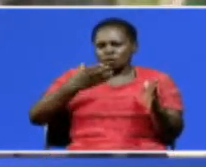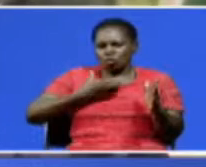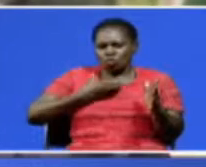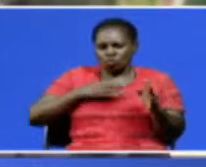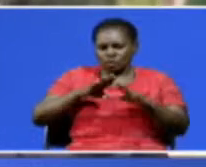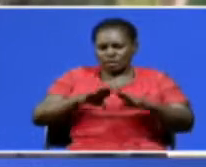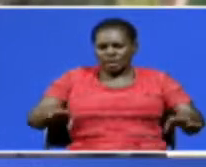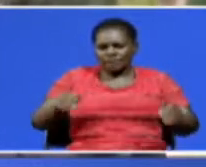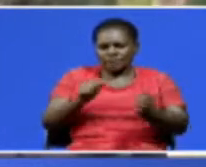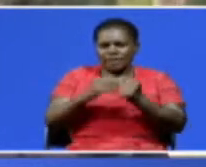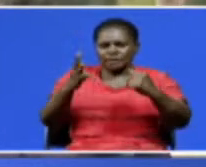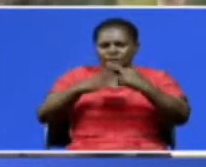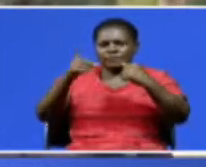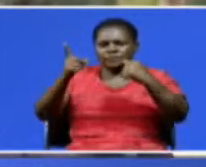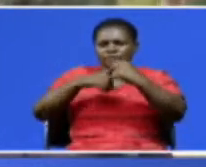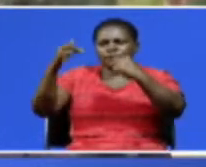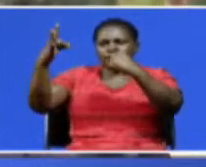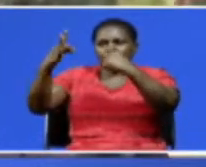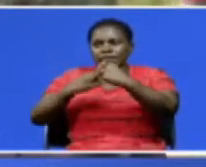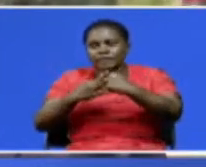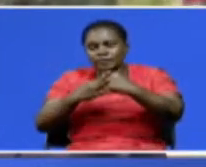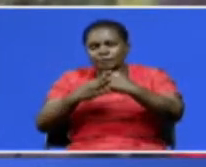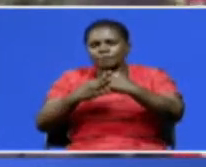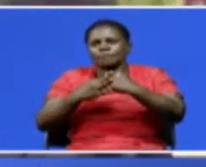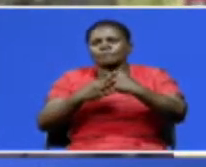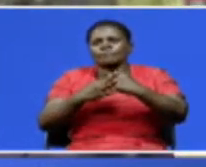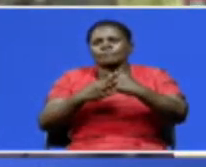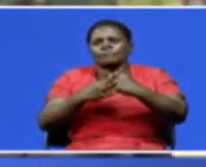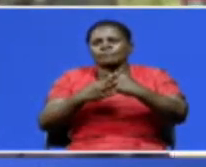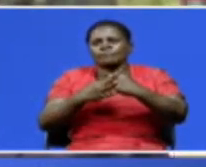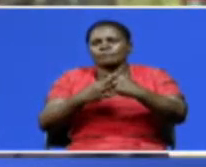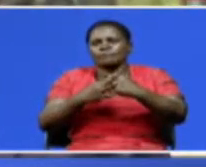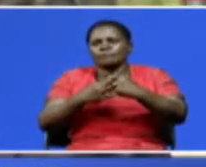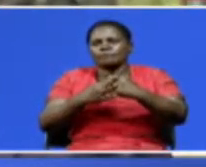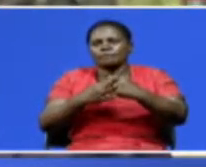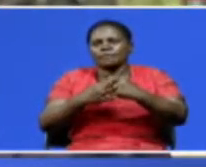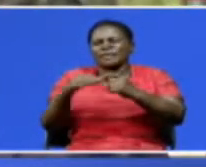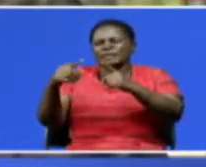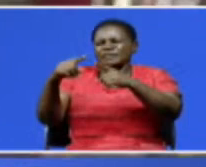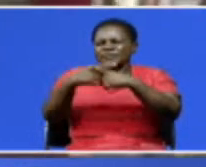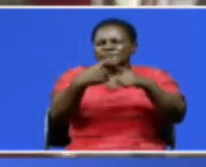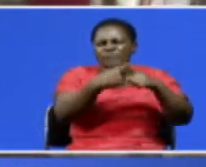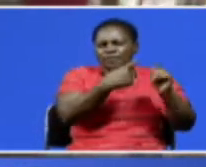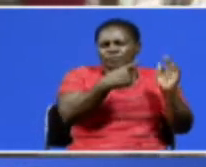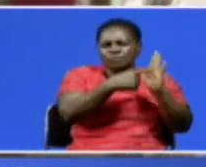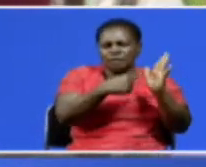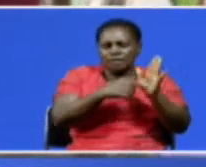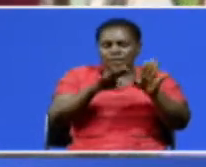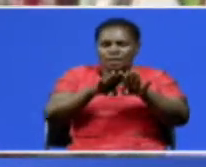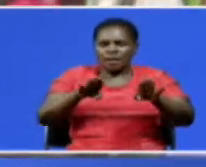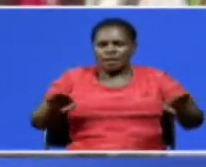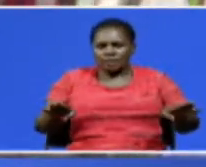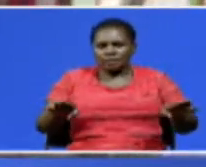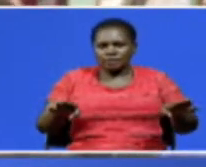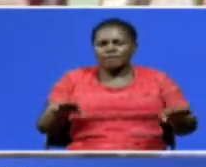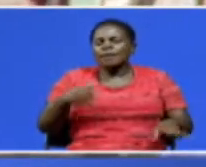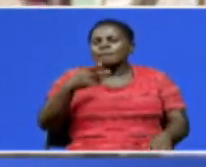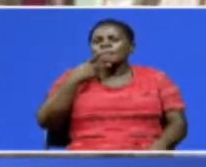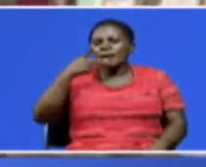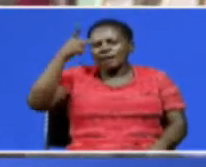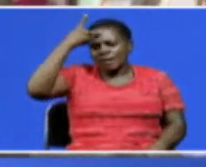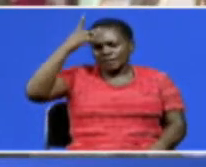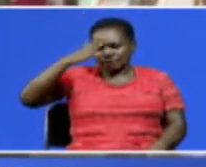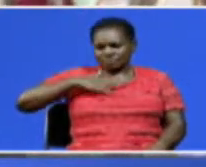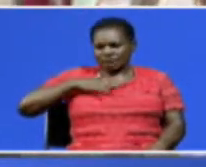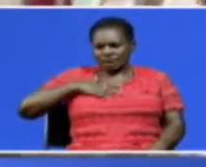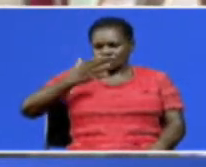1968. Kutoka hapo ilianza msasano ya kesi hii na hii na hii na hii. Hii shamba ilikuwa ya wazazi